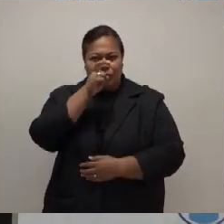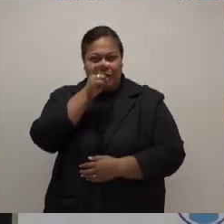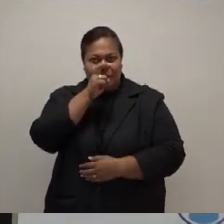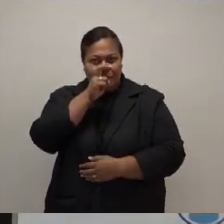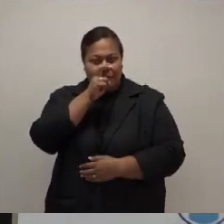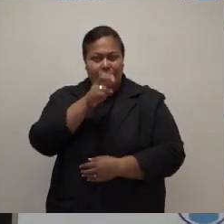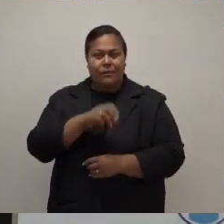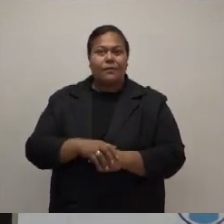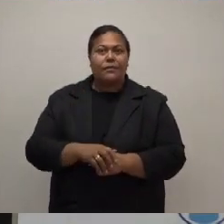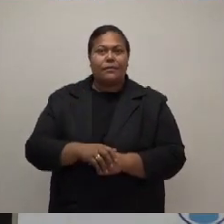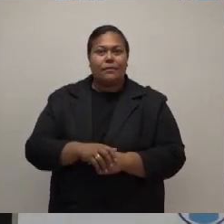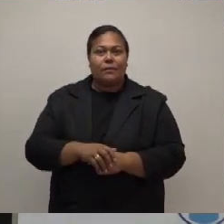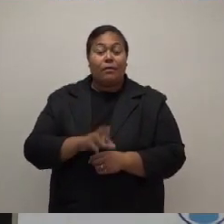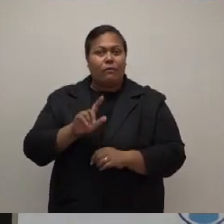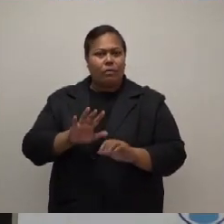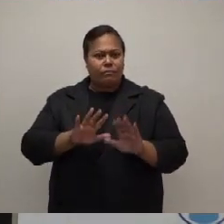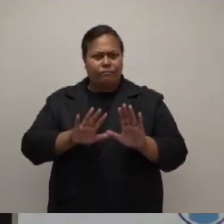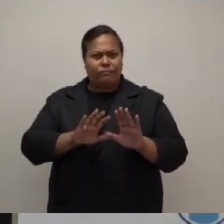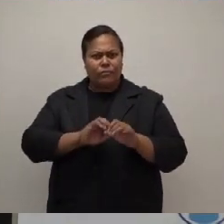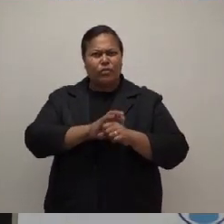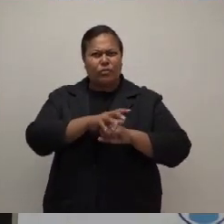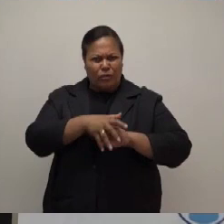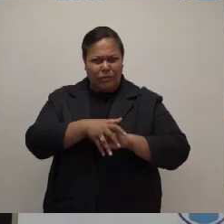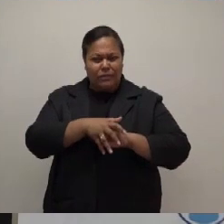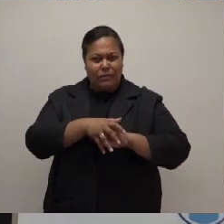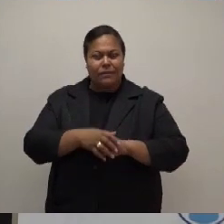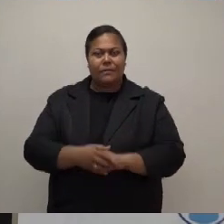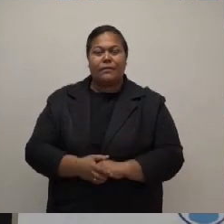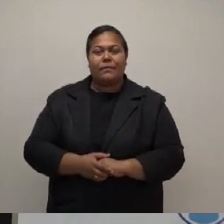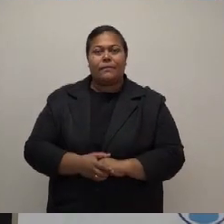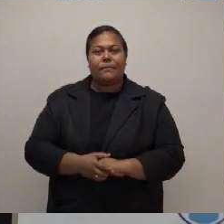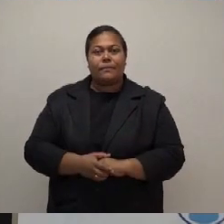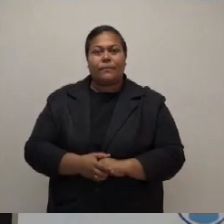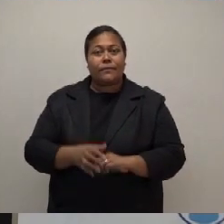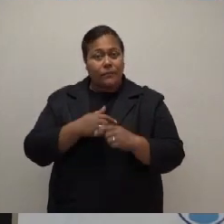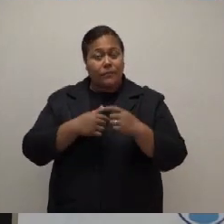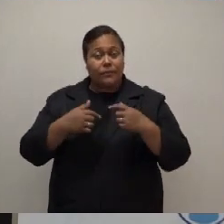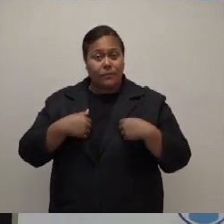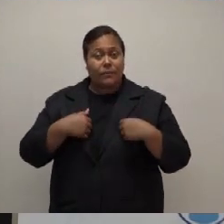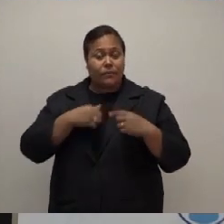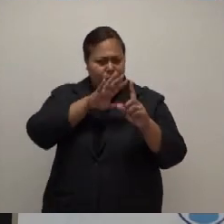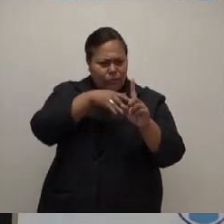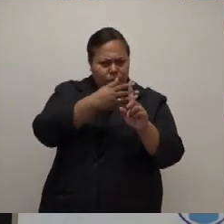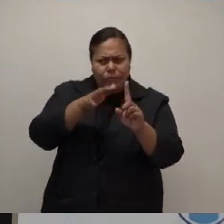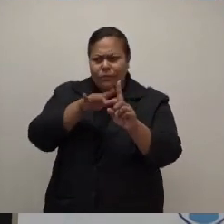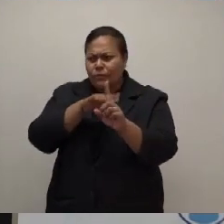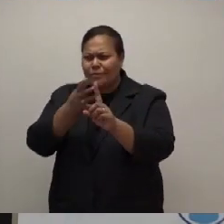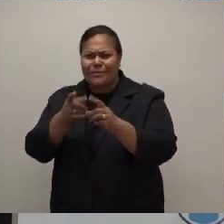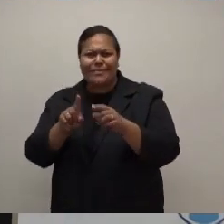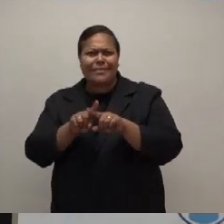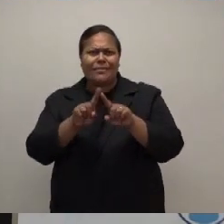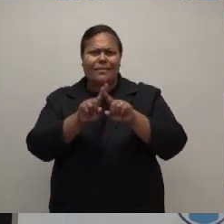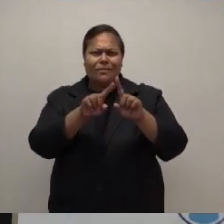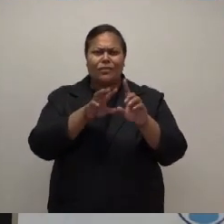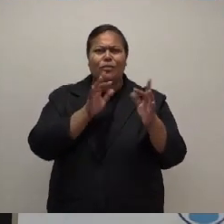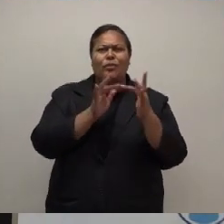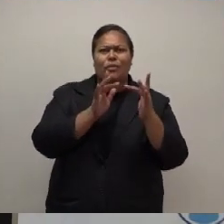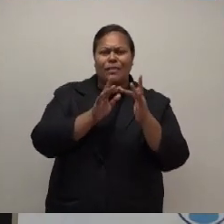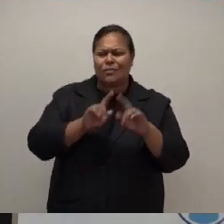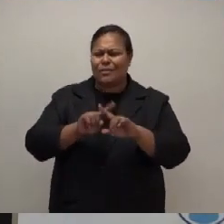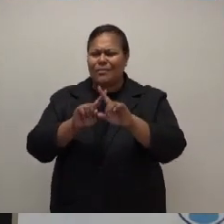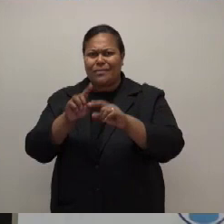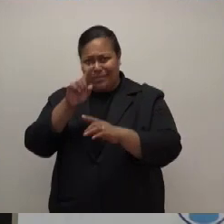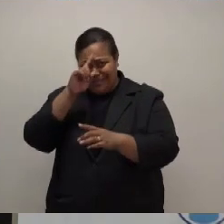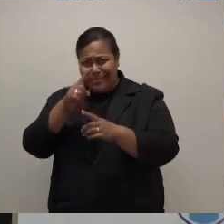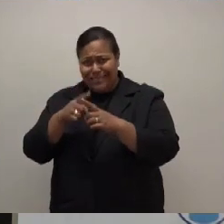stop COVID in its tracks. We traced every known contact of every known case, and